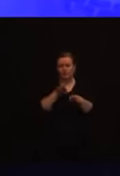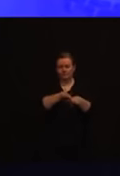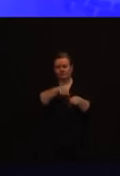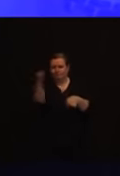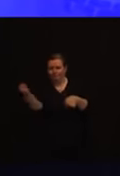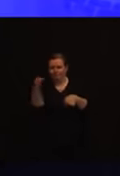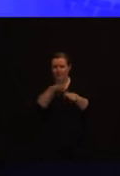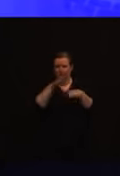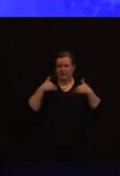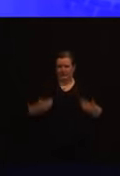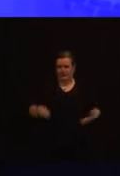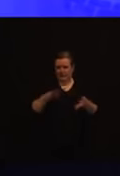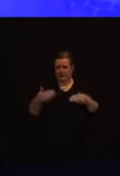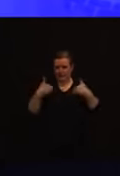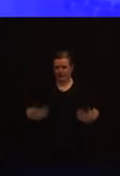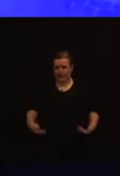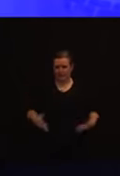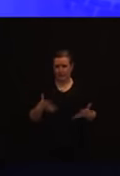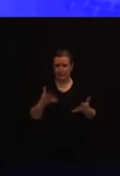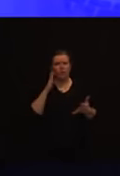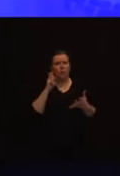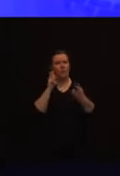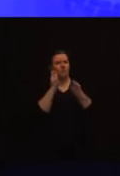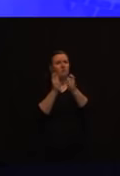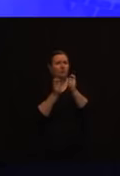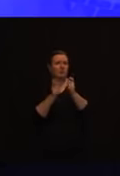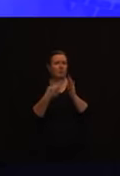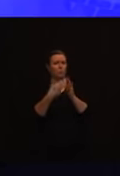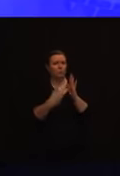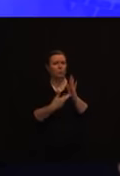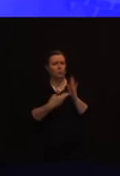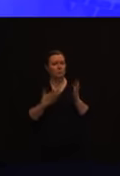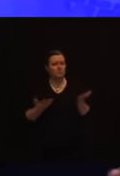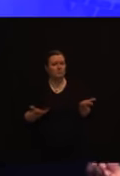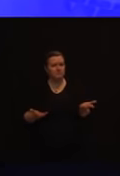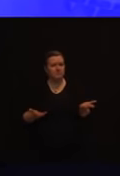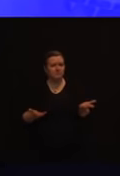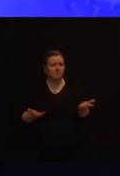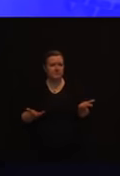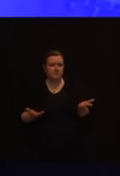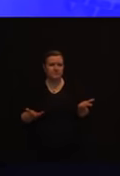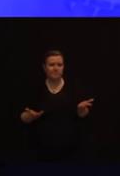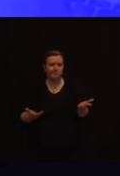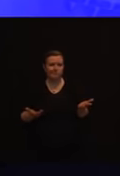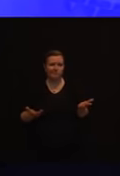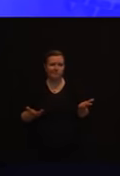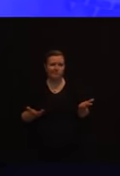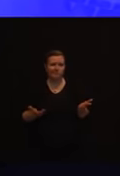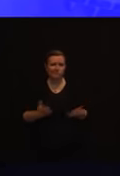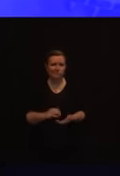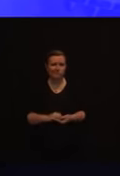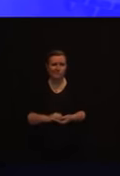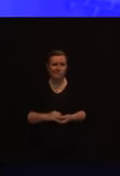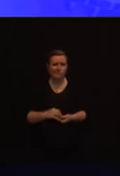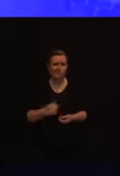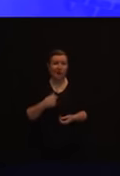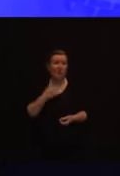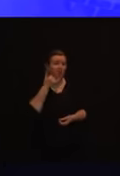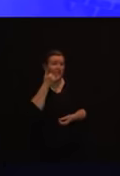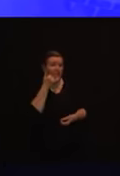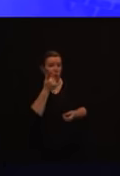an amendment out with regard to that directive. I was on, and the governor's not kidding, I've been on the phone with the